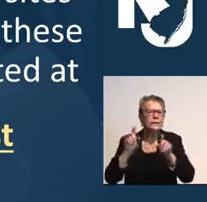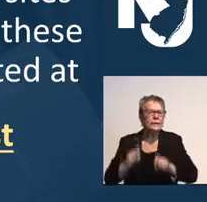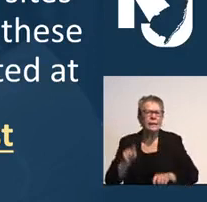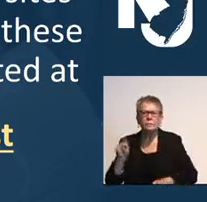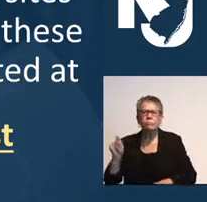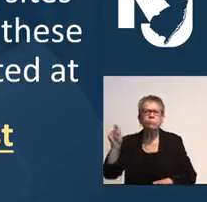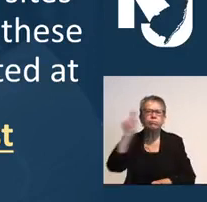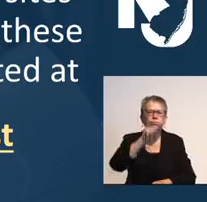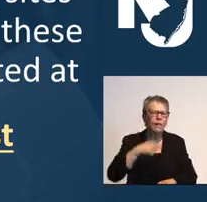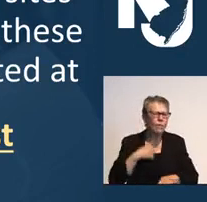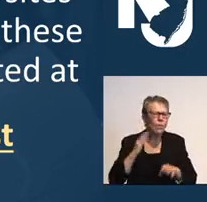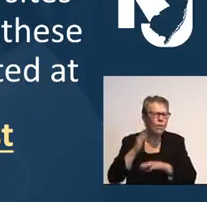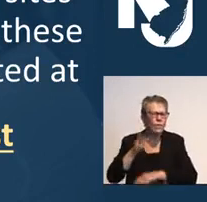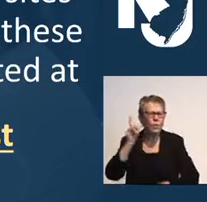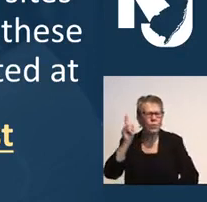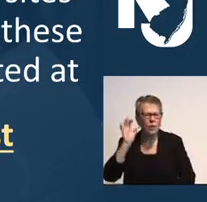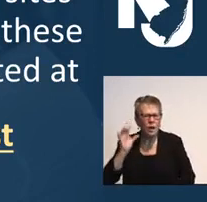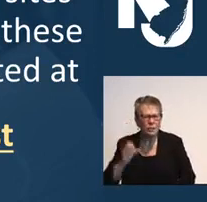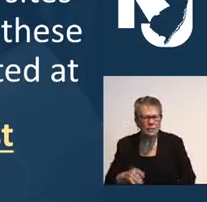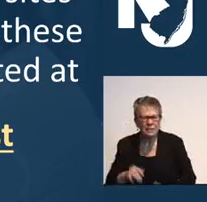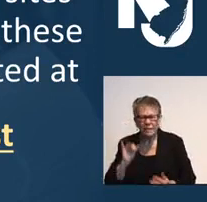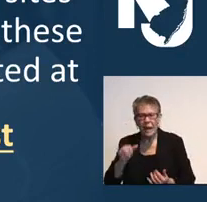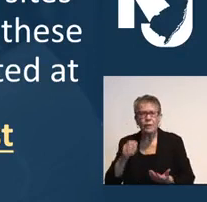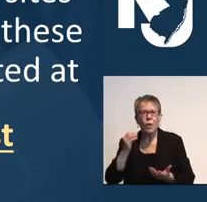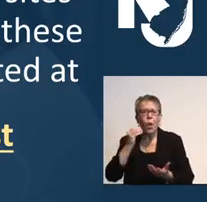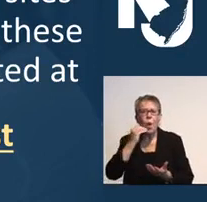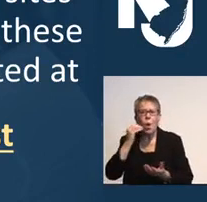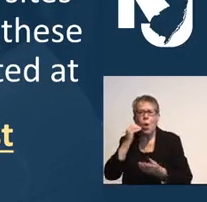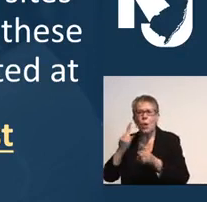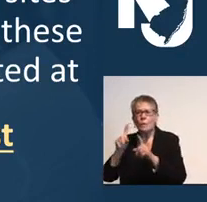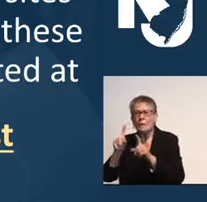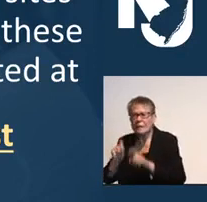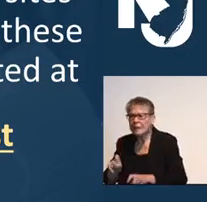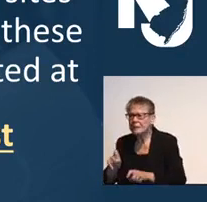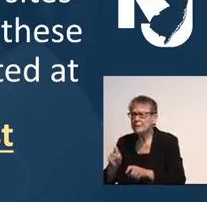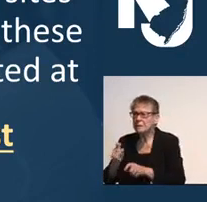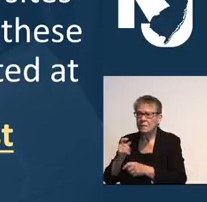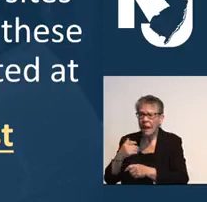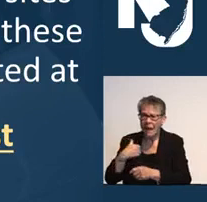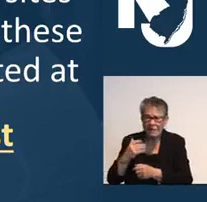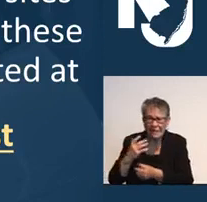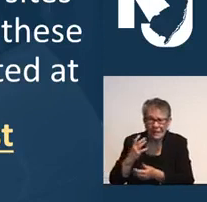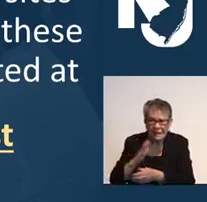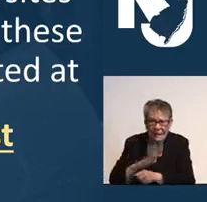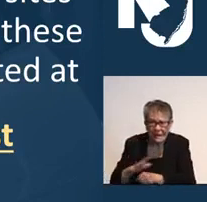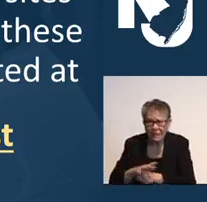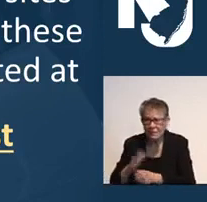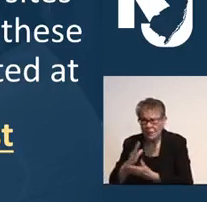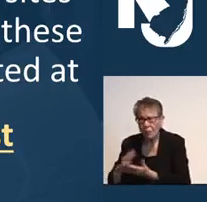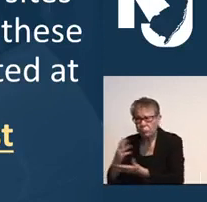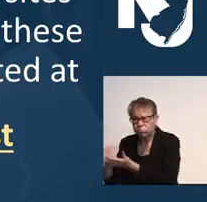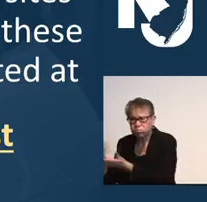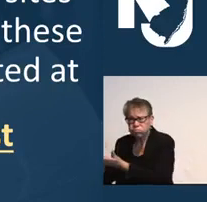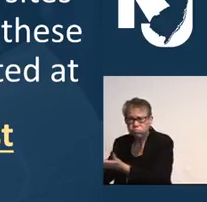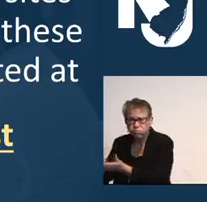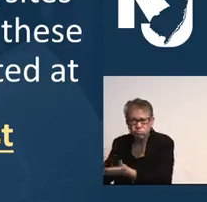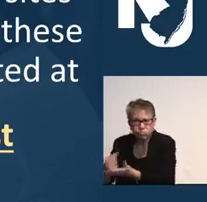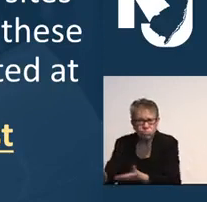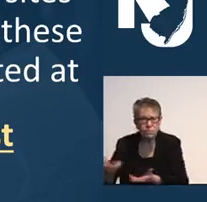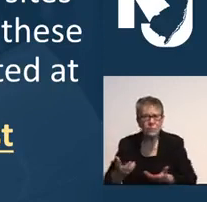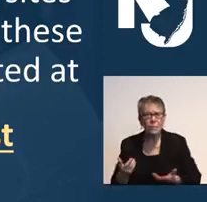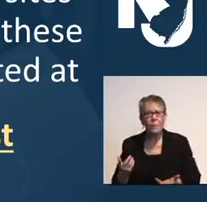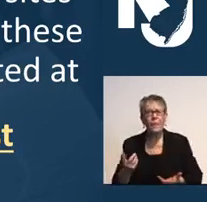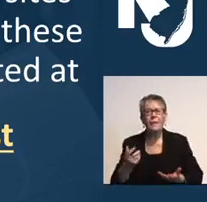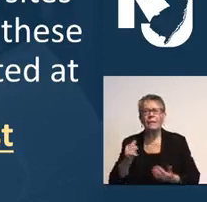test kits being in short supply. I think the Vault saliva test still has value, even though it may take a little